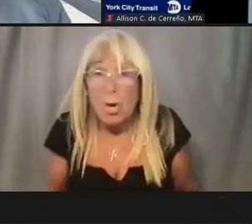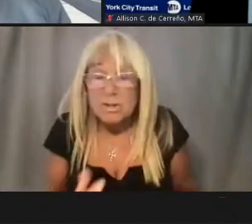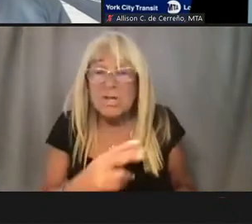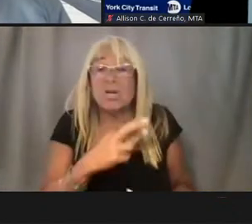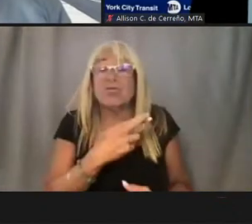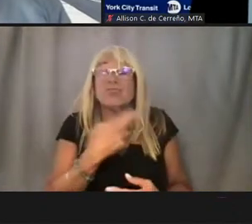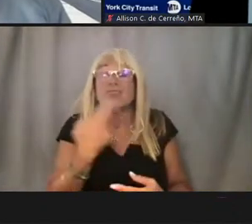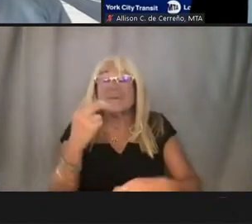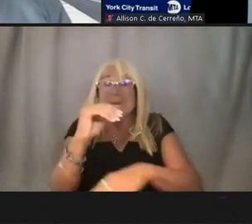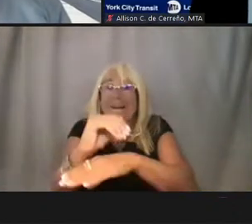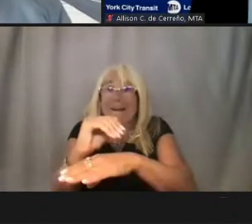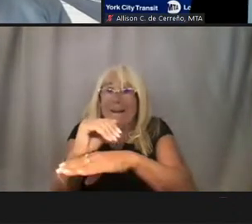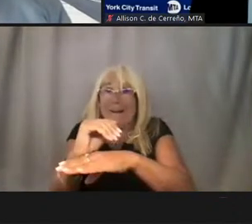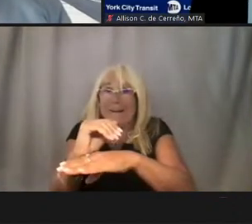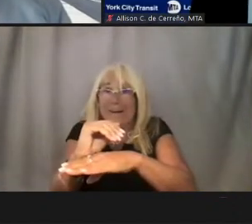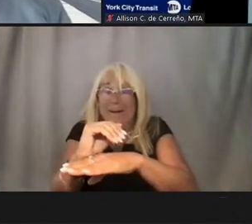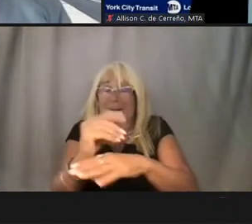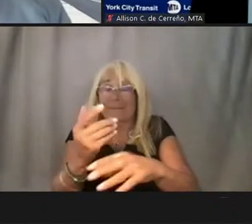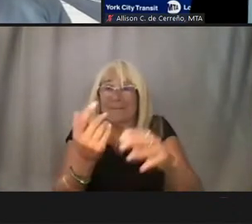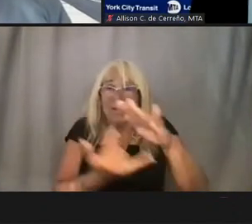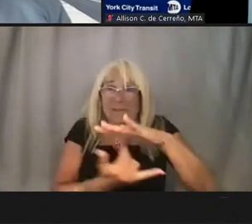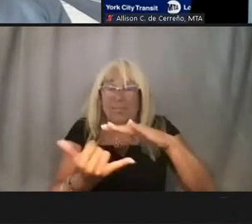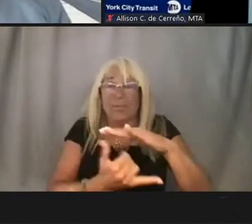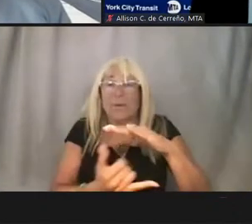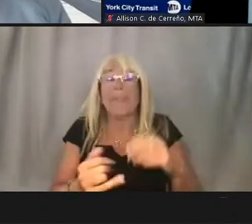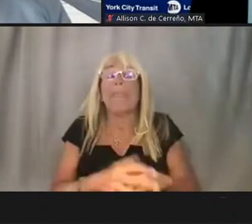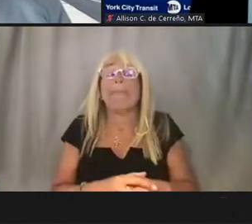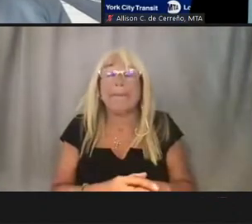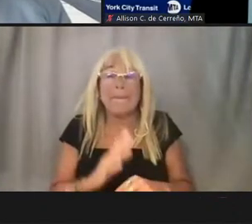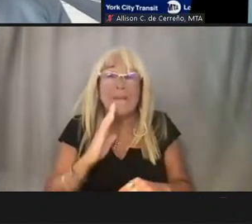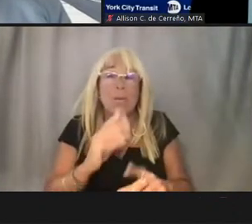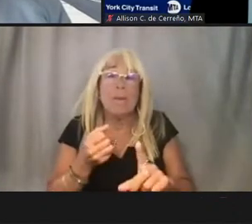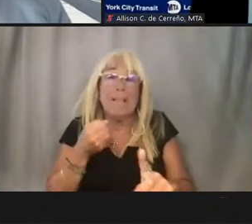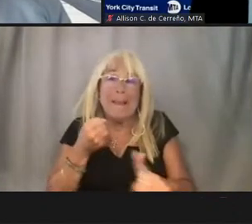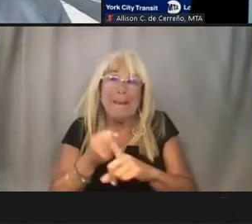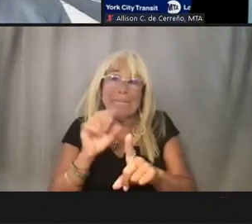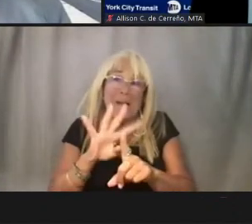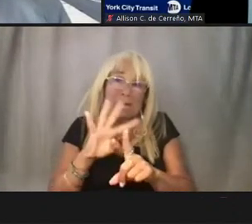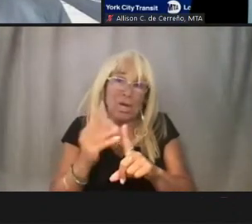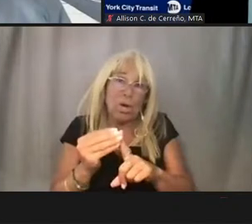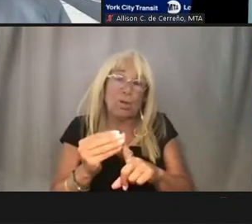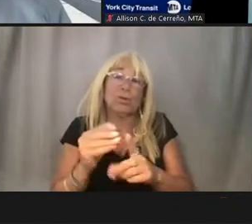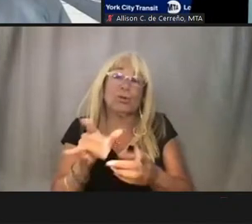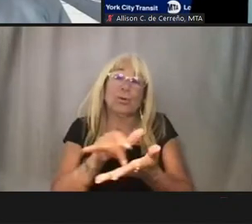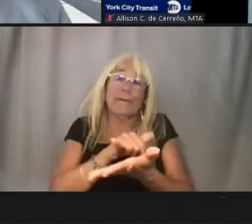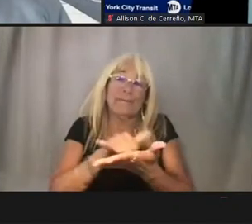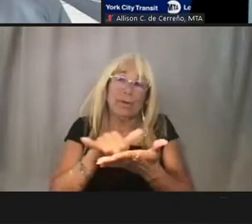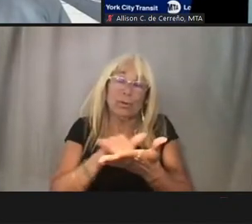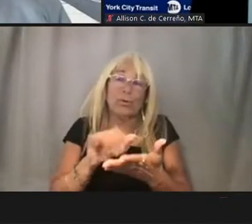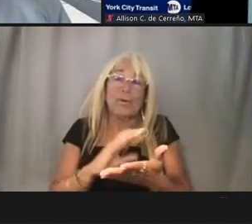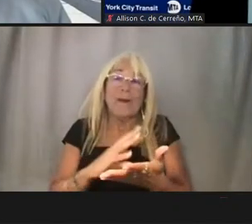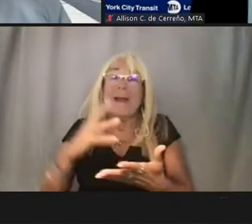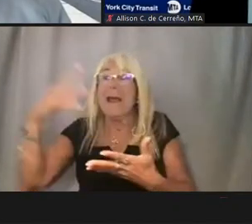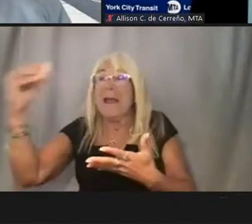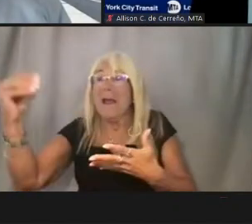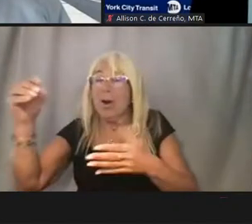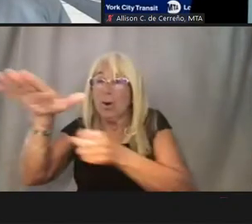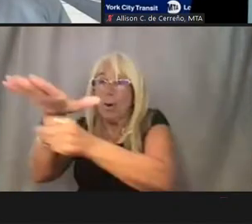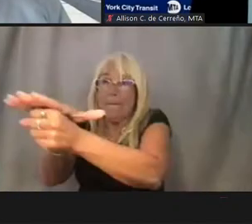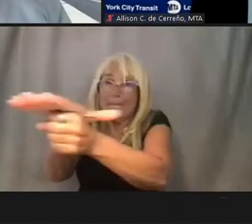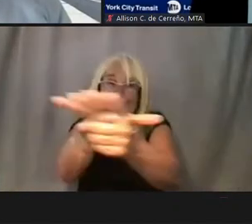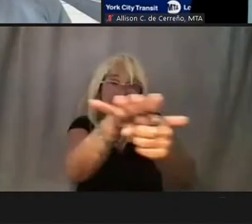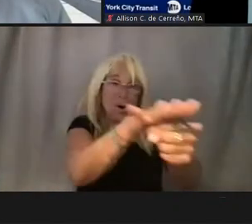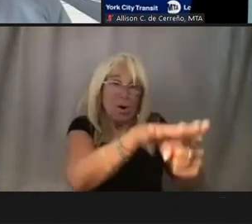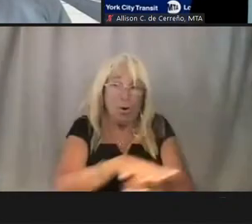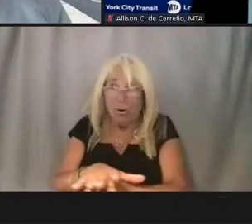without a doubt congestion pricing will impact the culture of New York City and the capacity of Outer Borough residents to enjoy